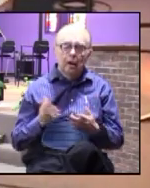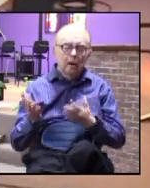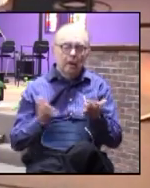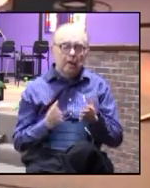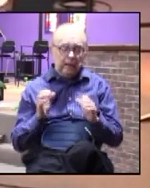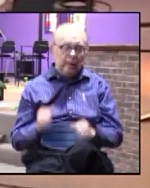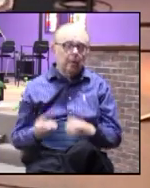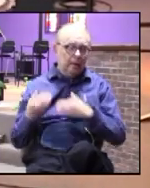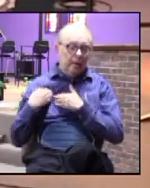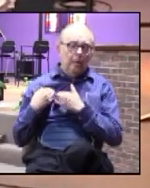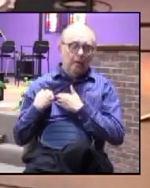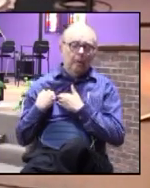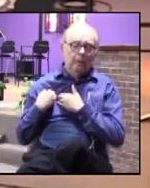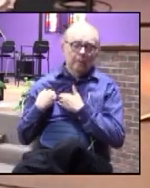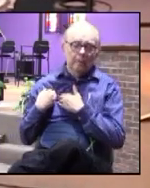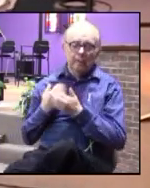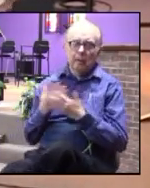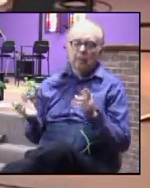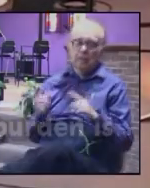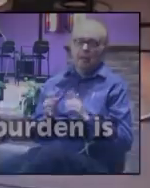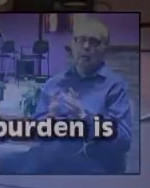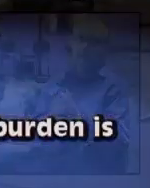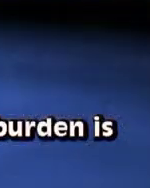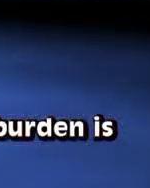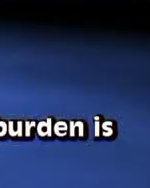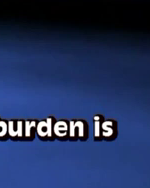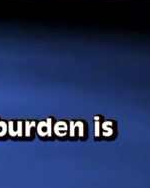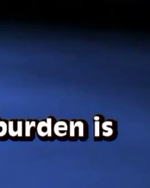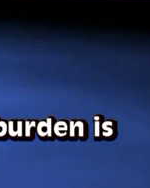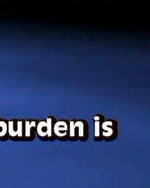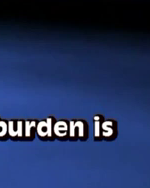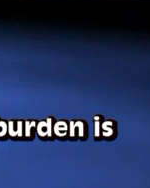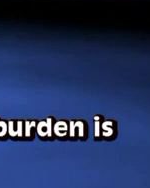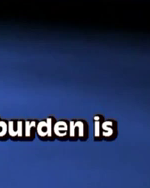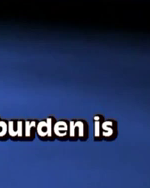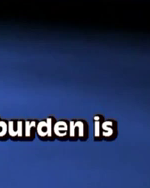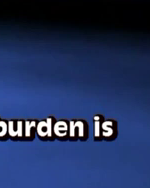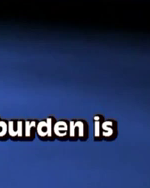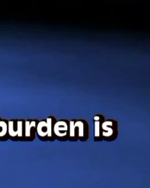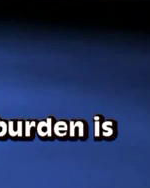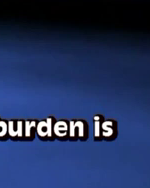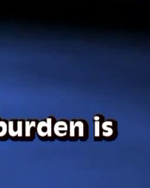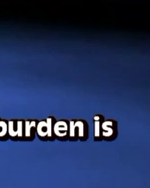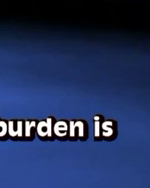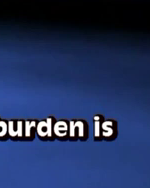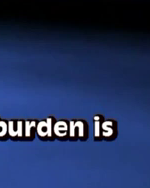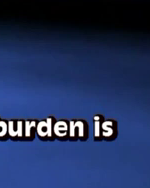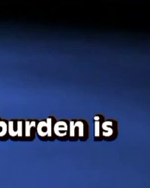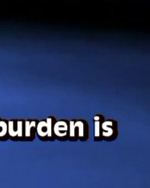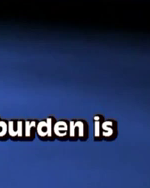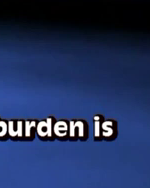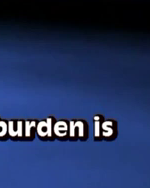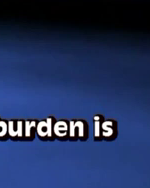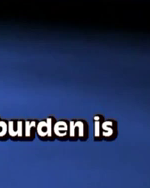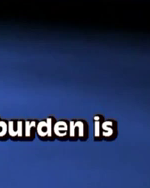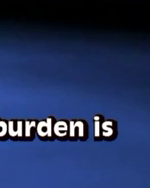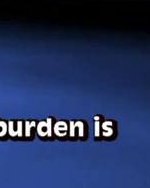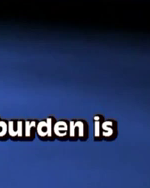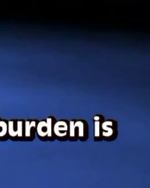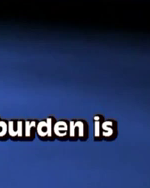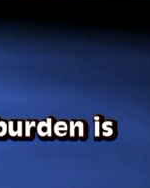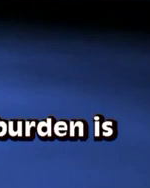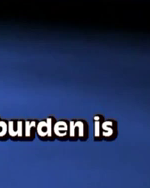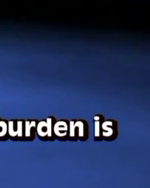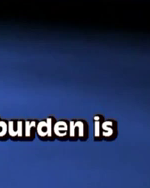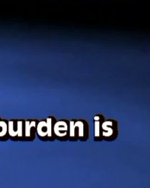be a burdensome thing. But Jesus says, listen, my yoke is easy. Not only is it easy, it is